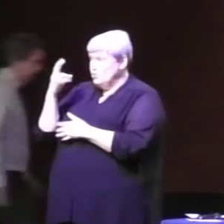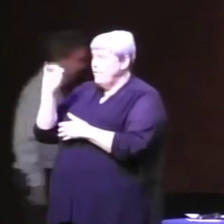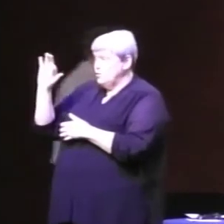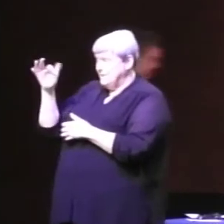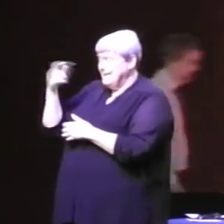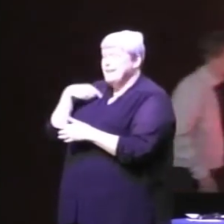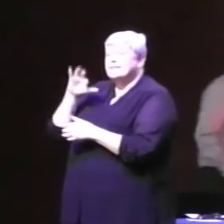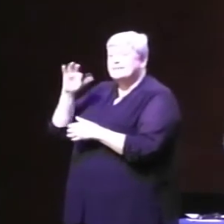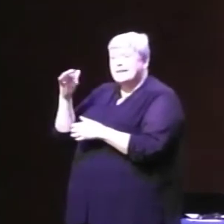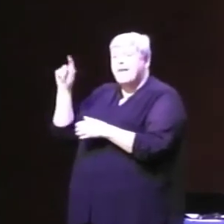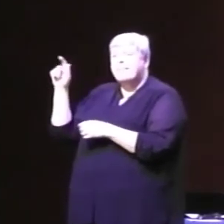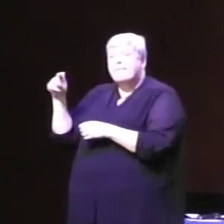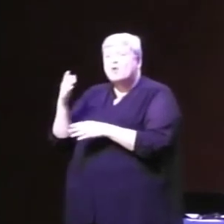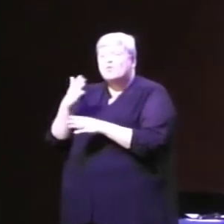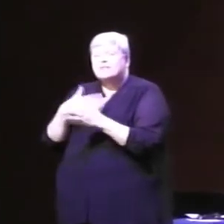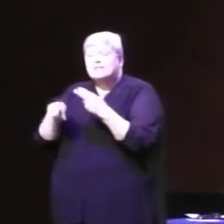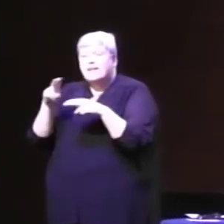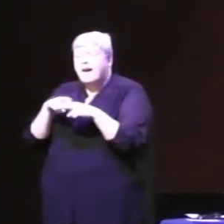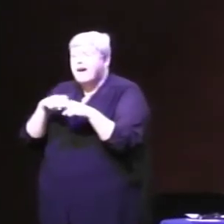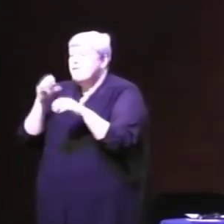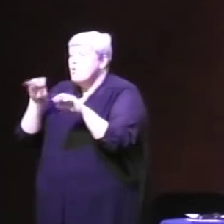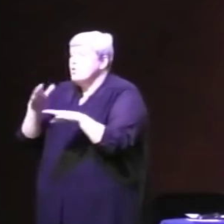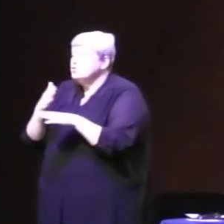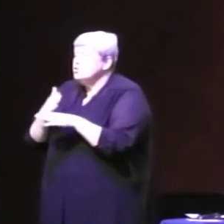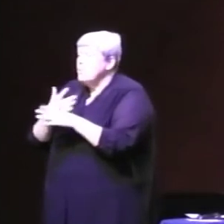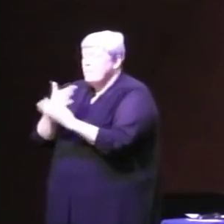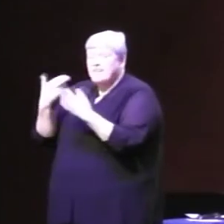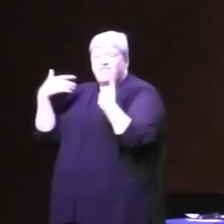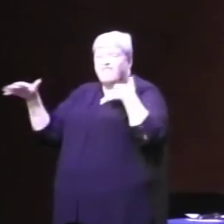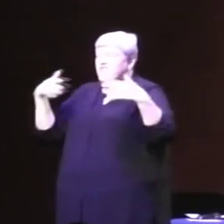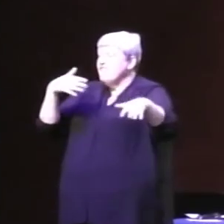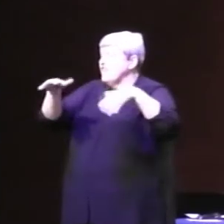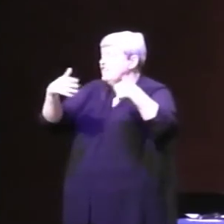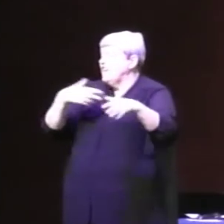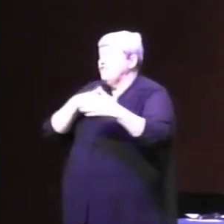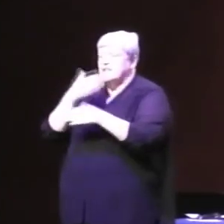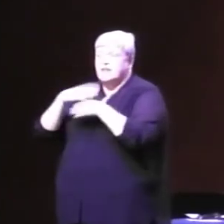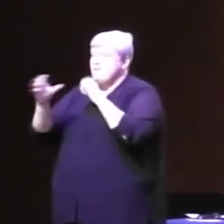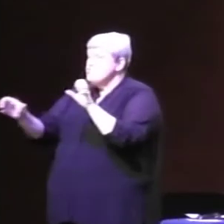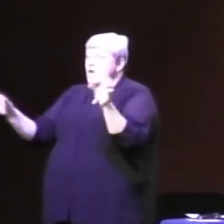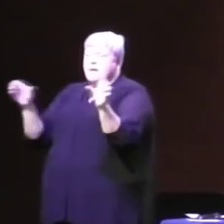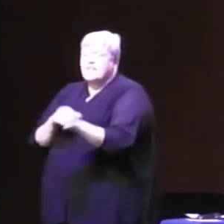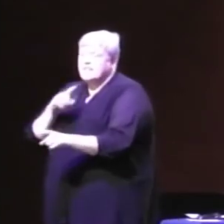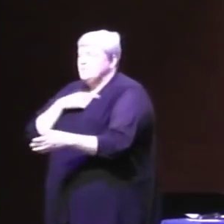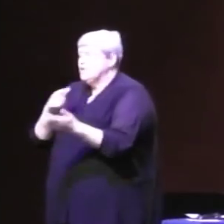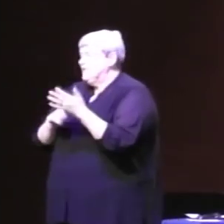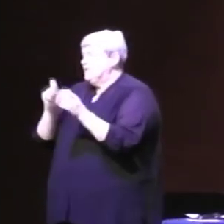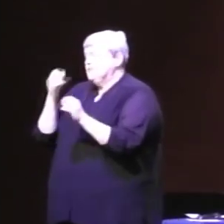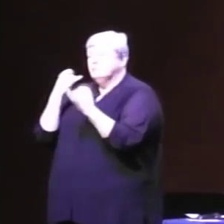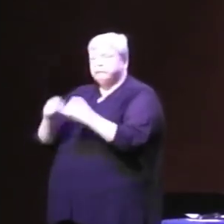have lost their jobs in HMRC and many more have left of their own accord without being replaced because of the worsening terms and